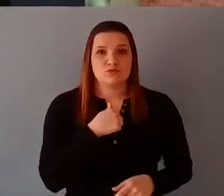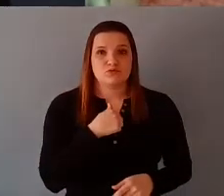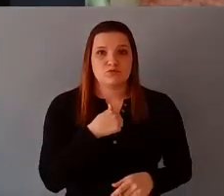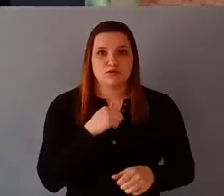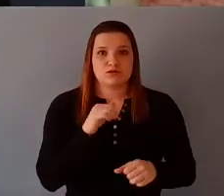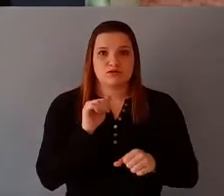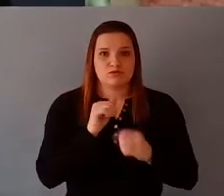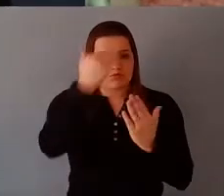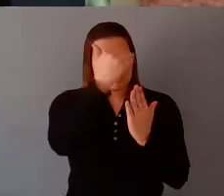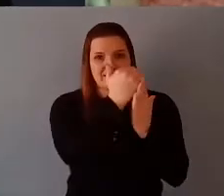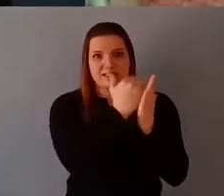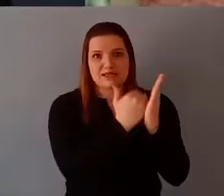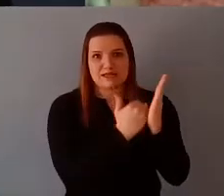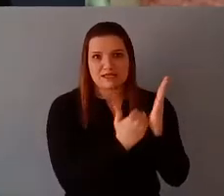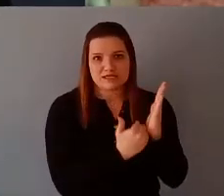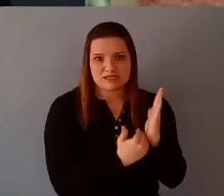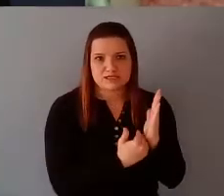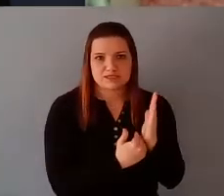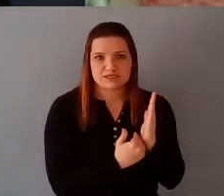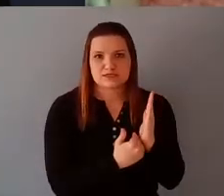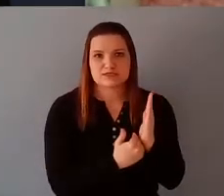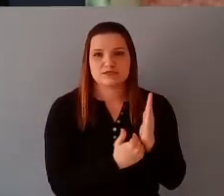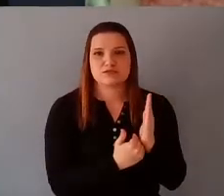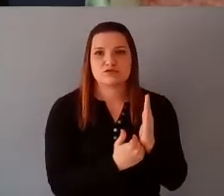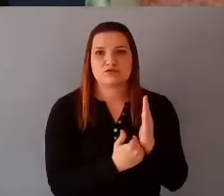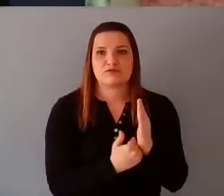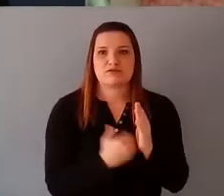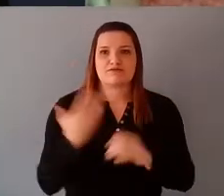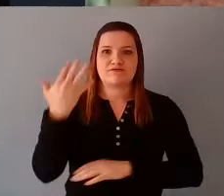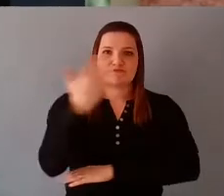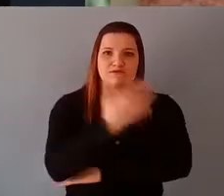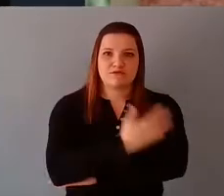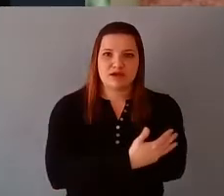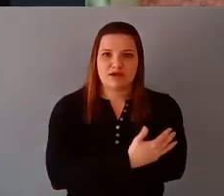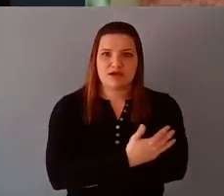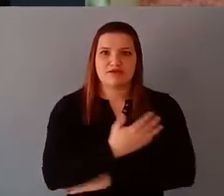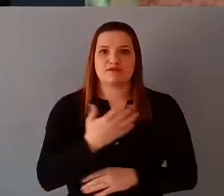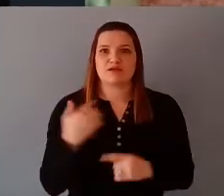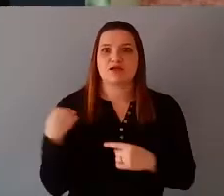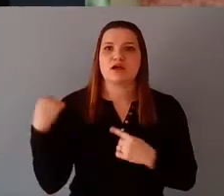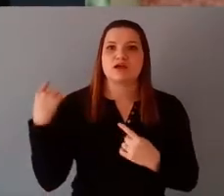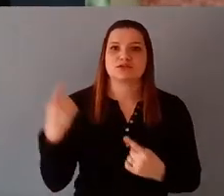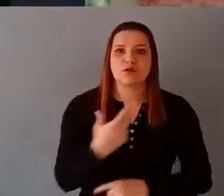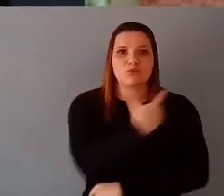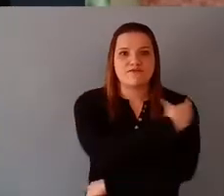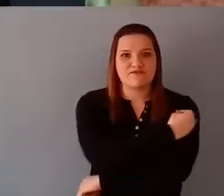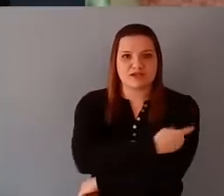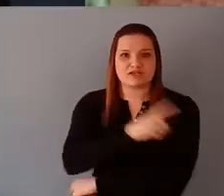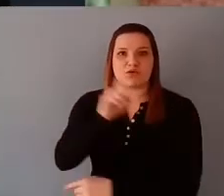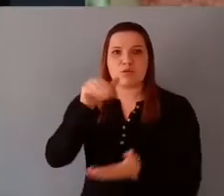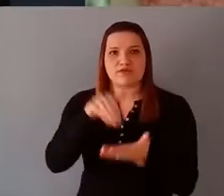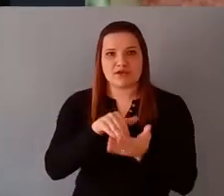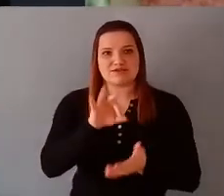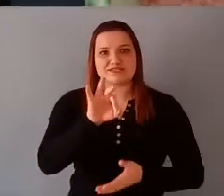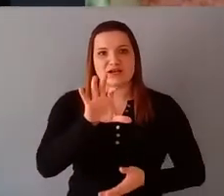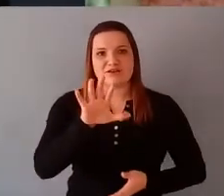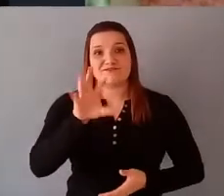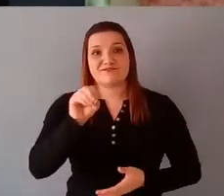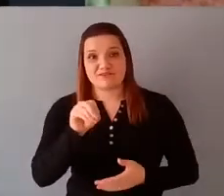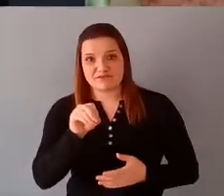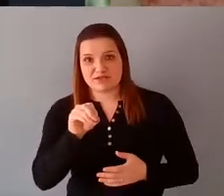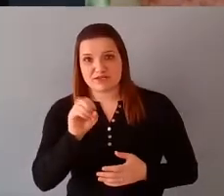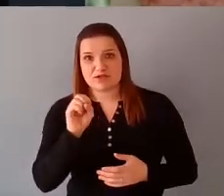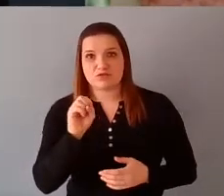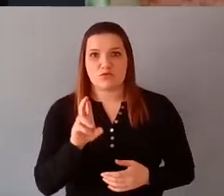our list over the next 5 days until we vaccinate 1,950